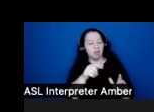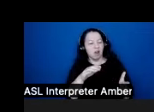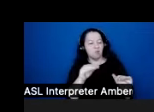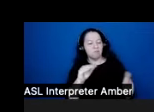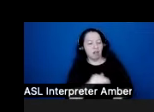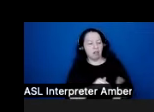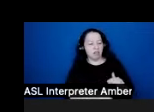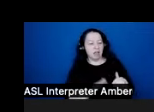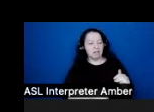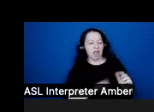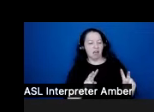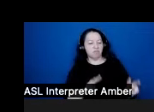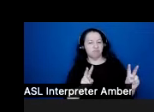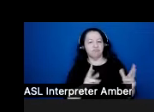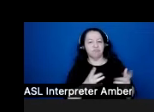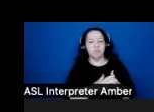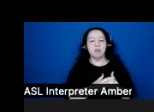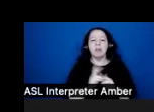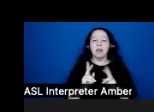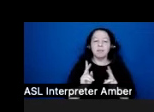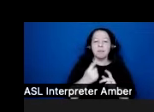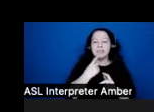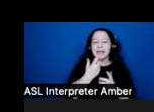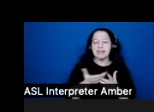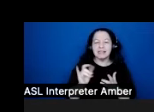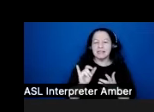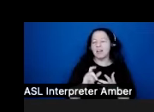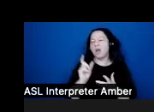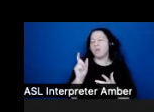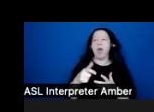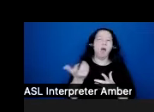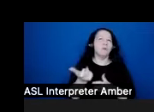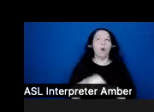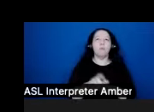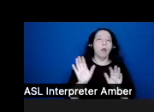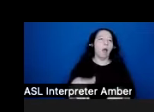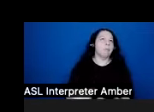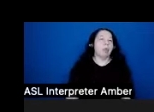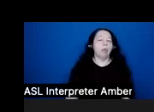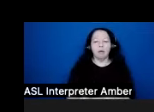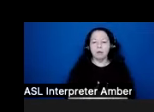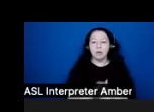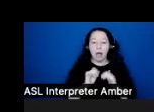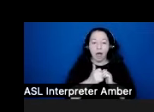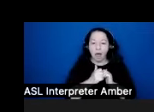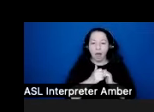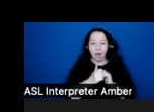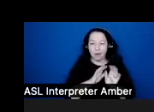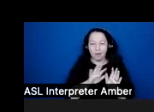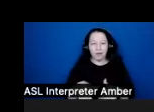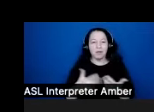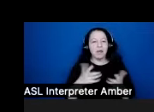yeah, you gotta get over it. So how do we stand up against this and focus on self-love while we